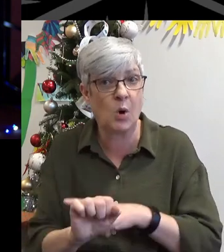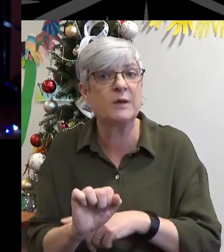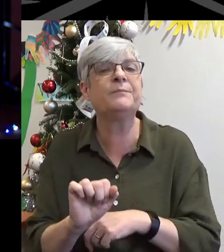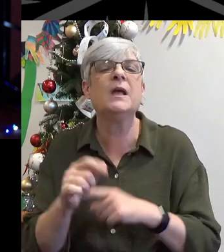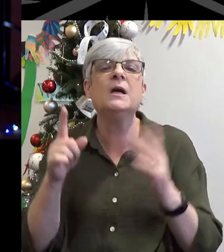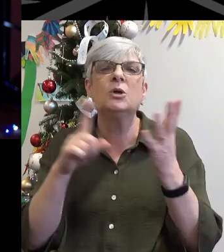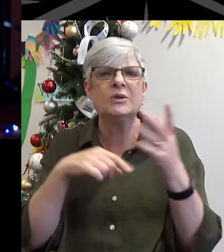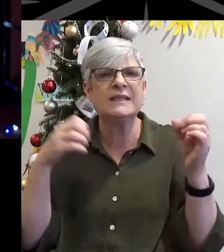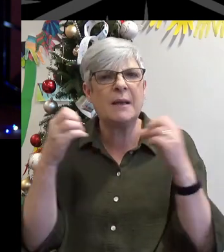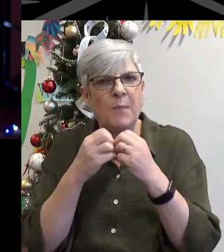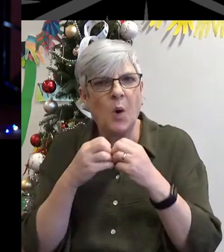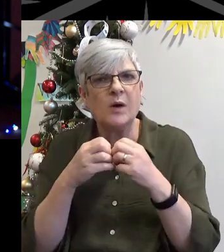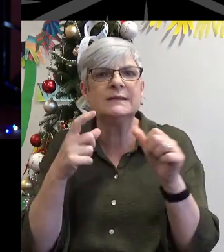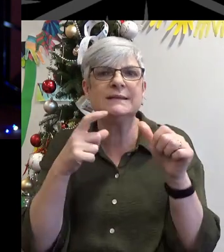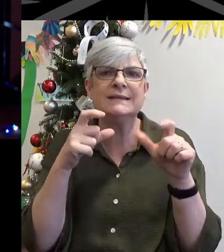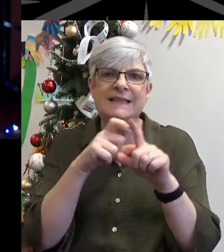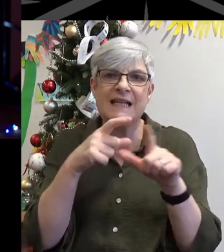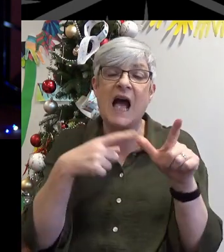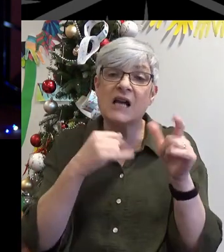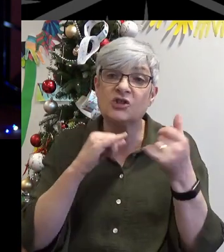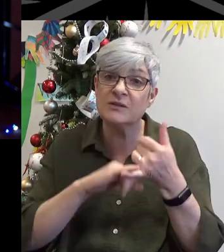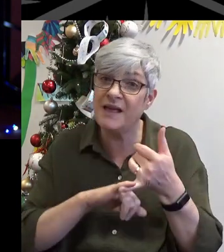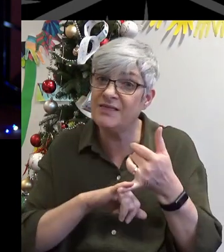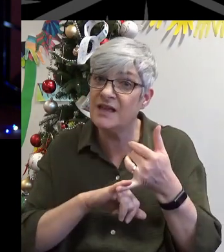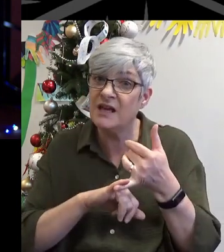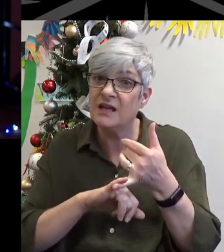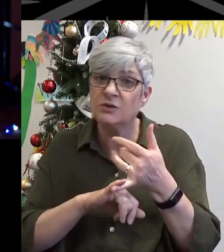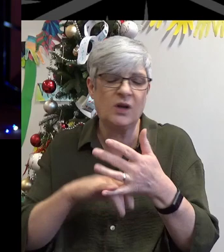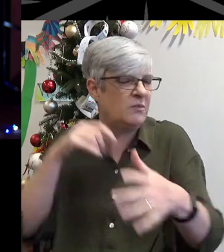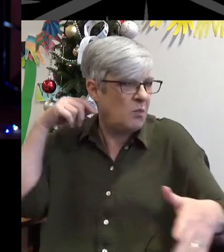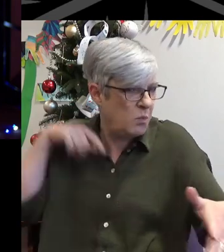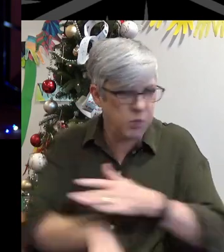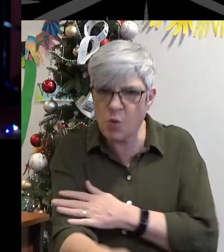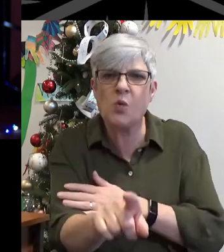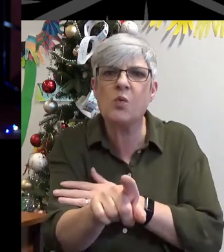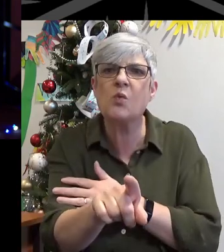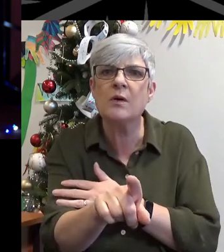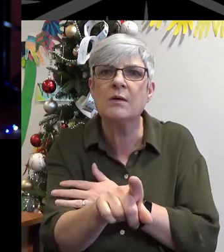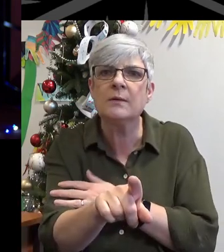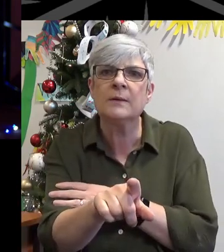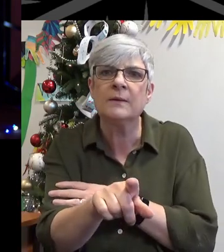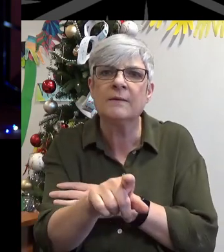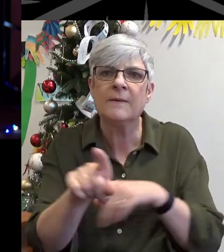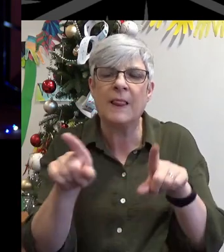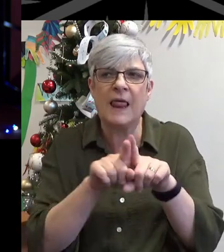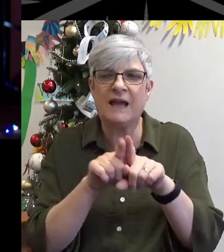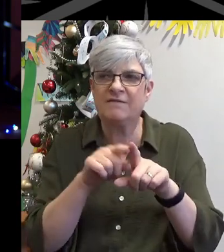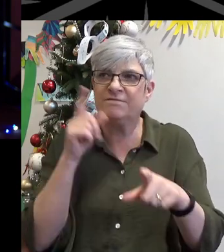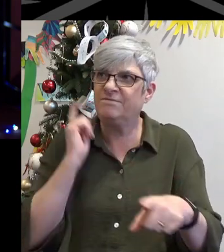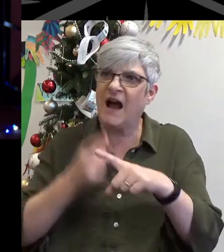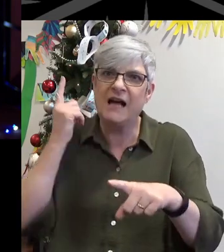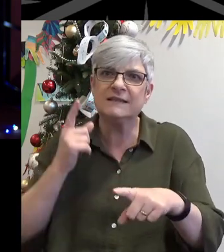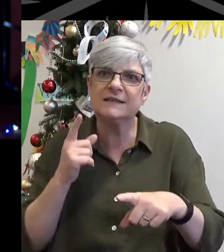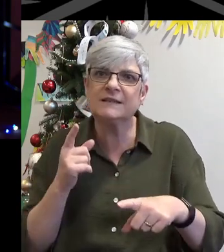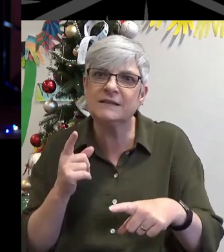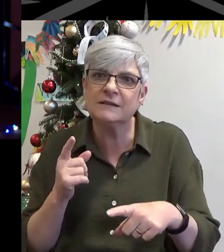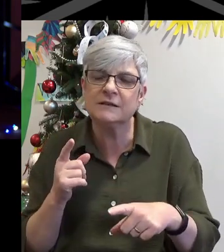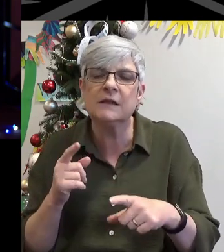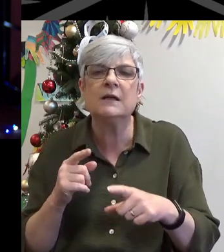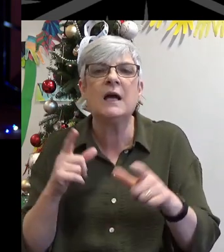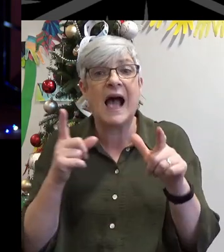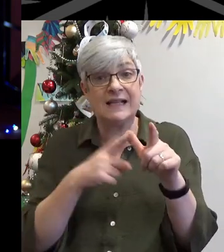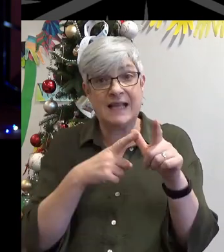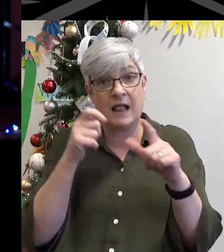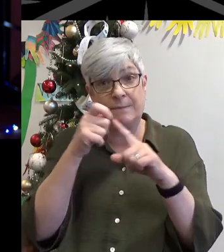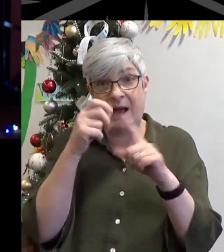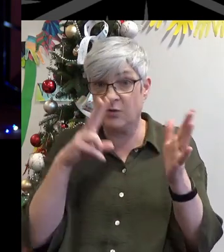Usain Bolt and Dina Asher-Smith didn't speed out of their mother's wombs faster than everyone else. Adele